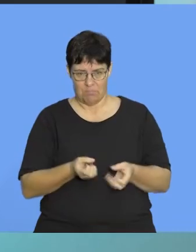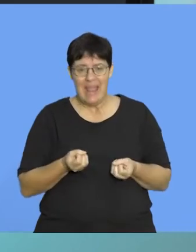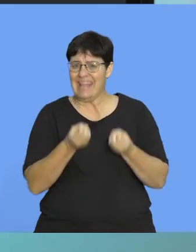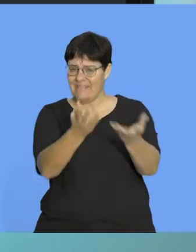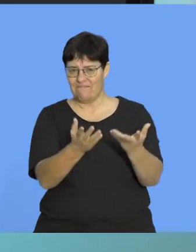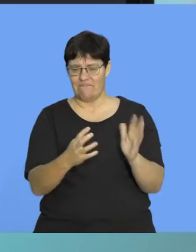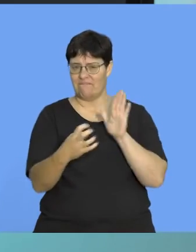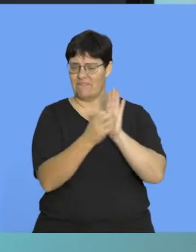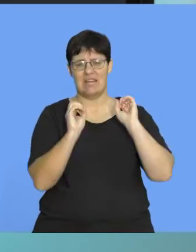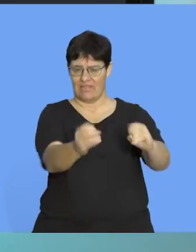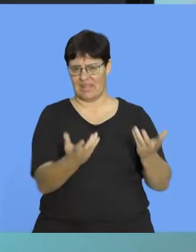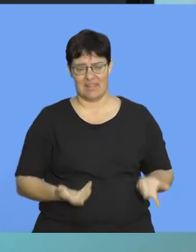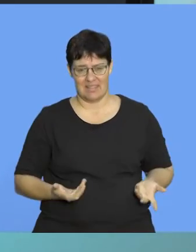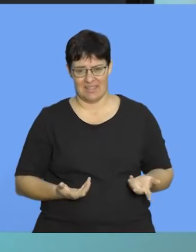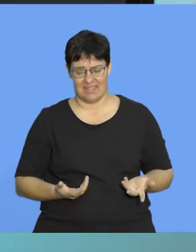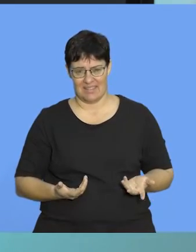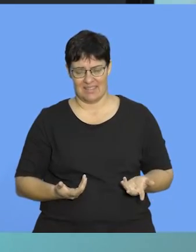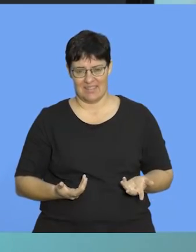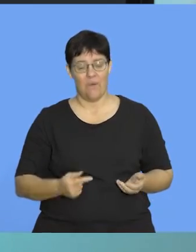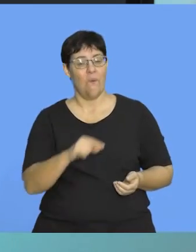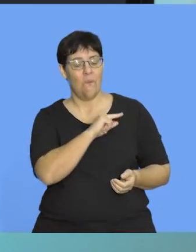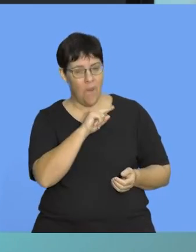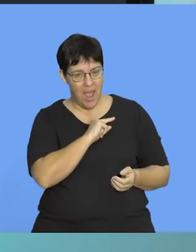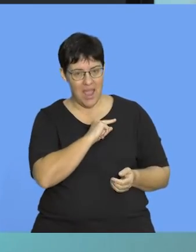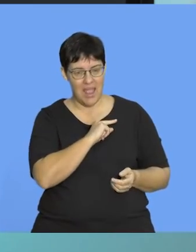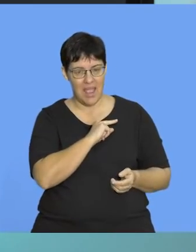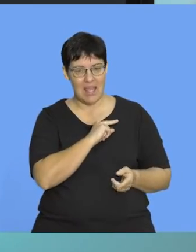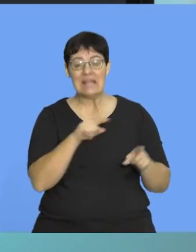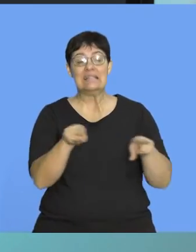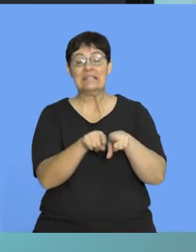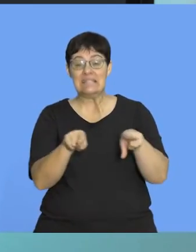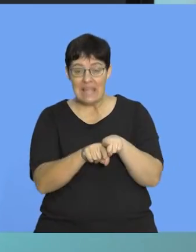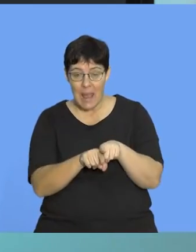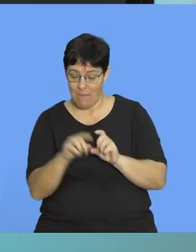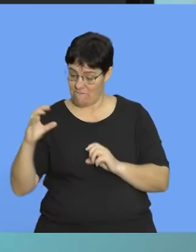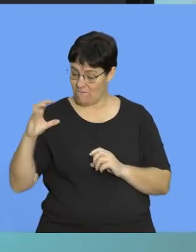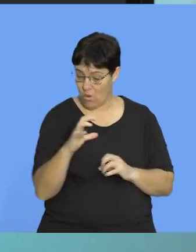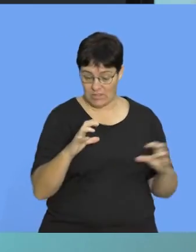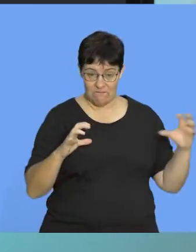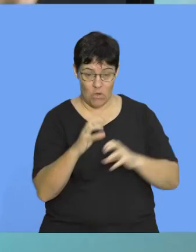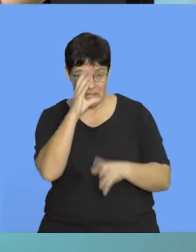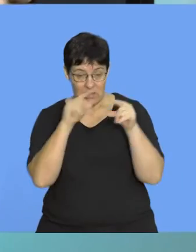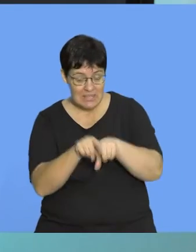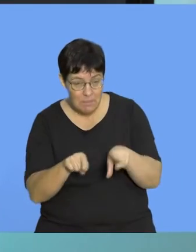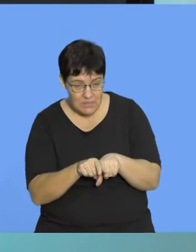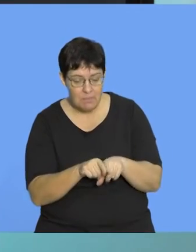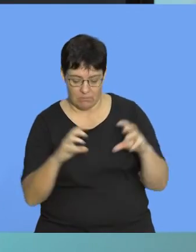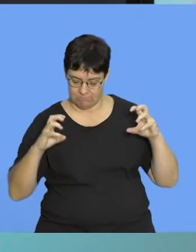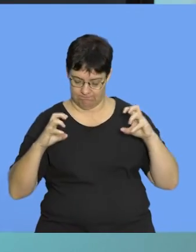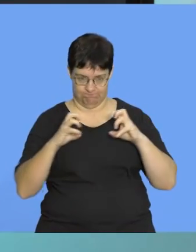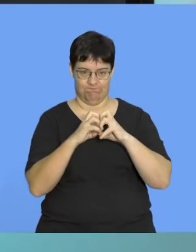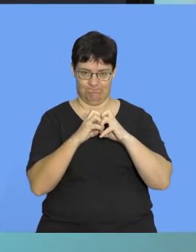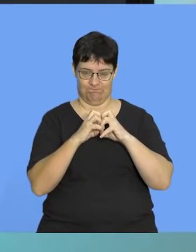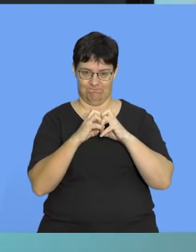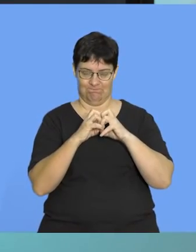didn't give you a diagram. And because they both experience the same force, they're going to move